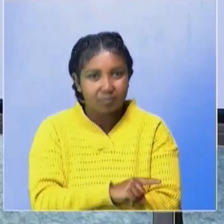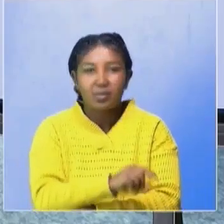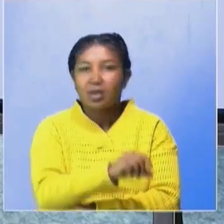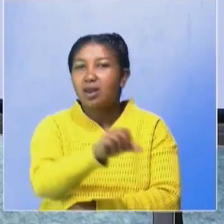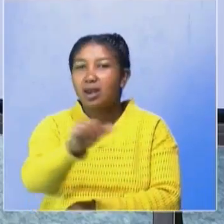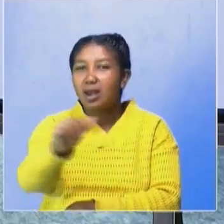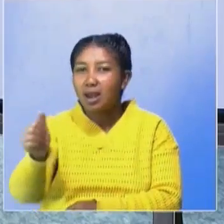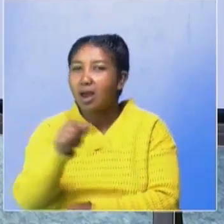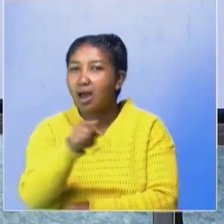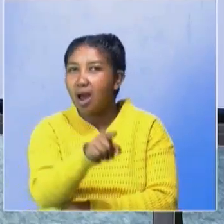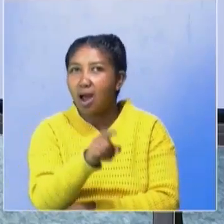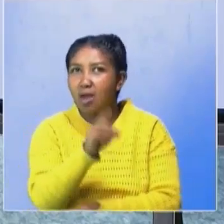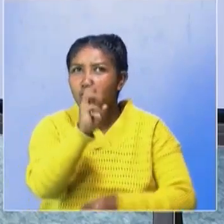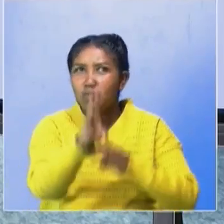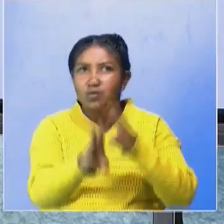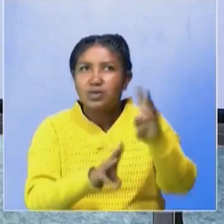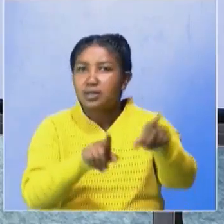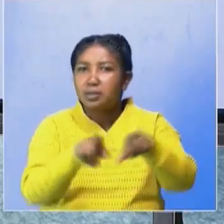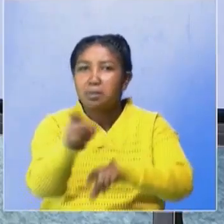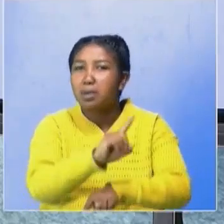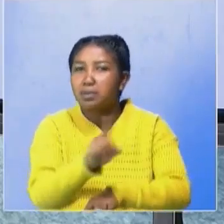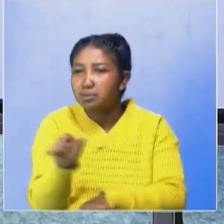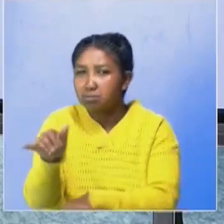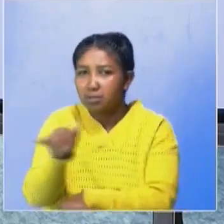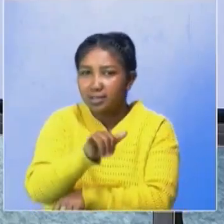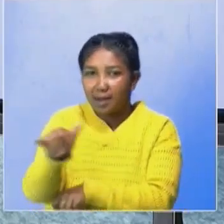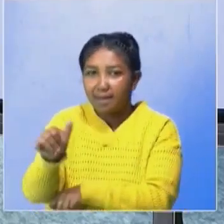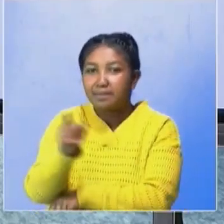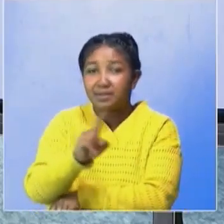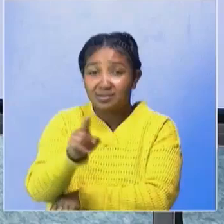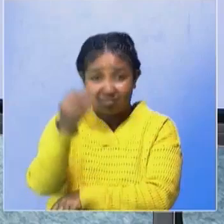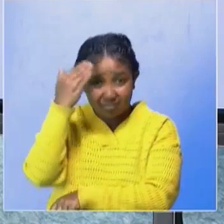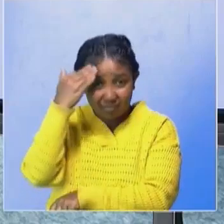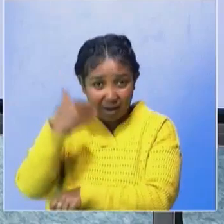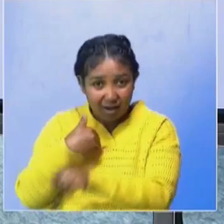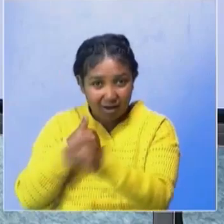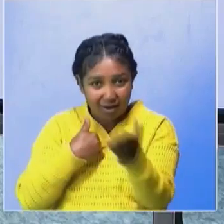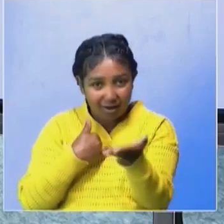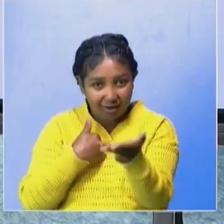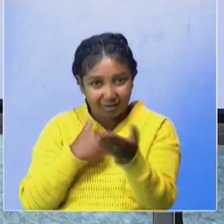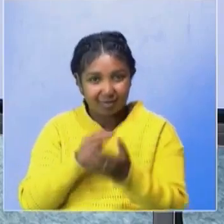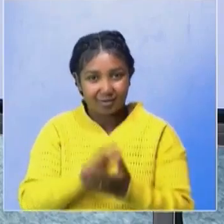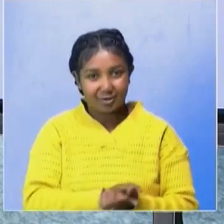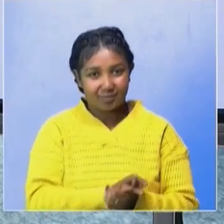any universal idea or universal truth or fact?